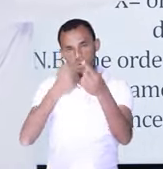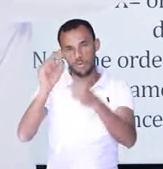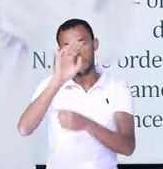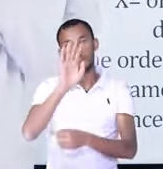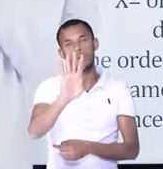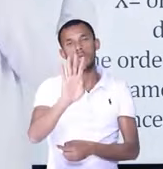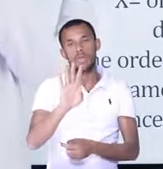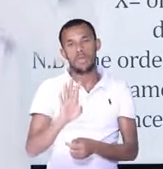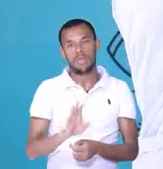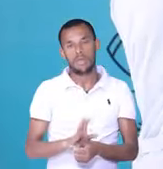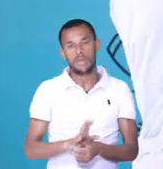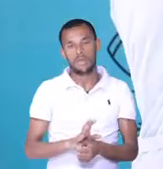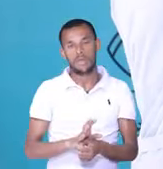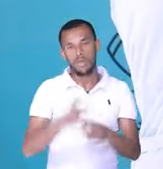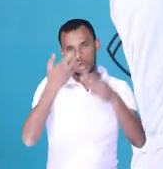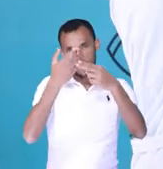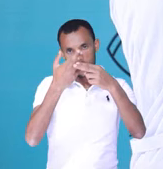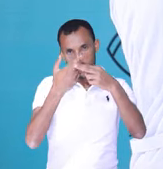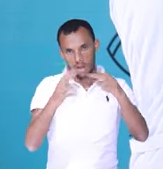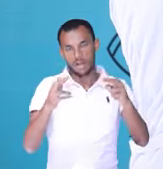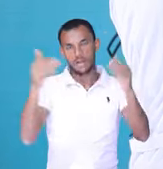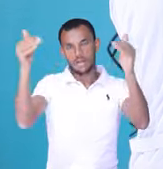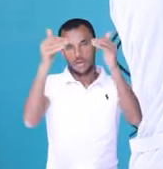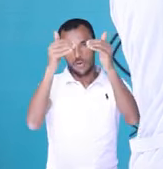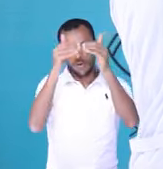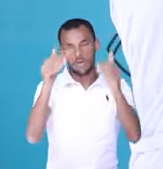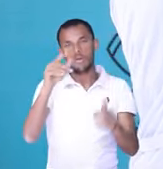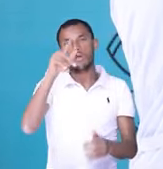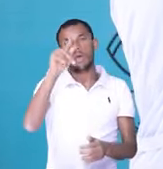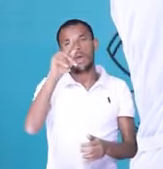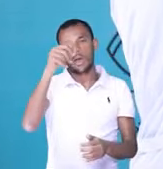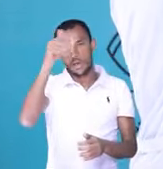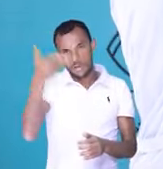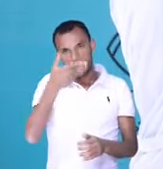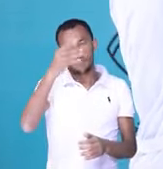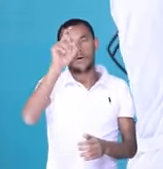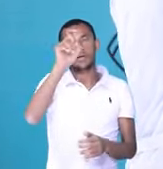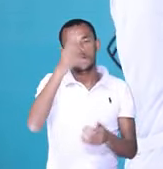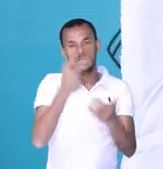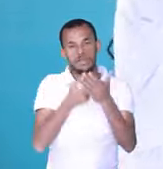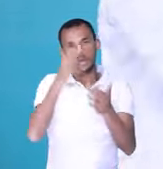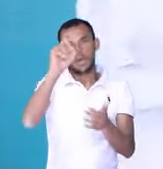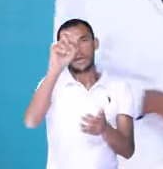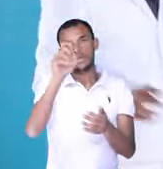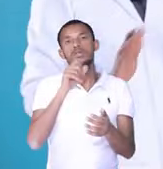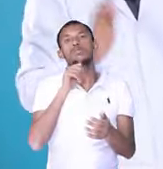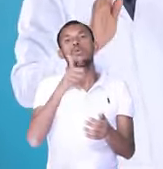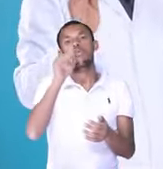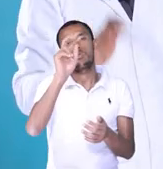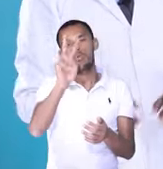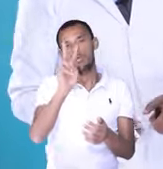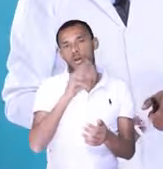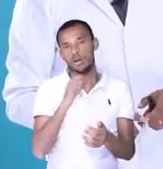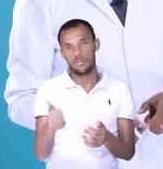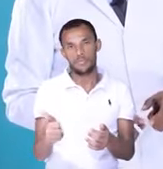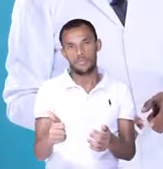B, rate is equals to K A the power of X. But in this case, X is not 2. X is not